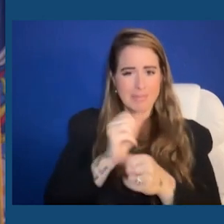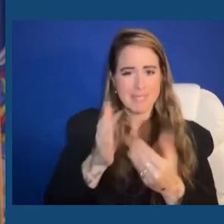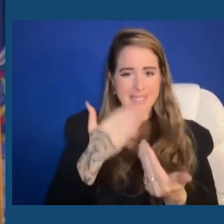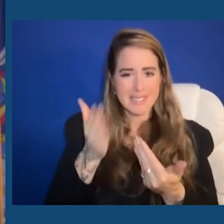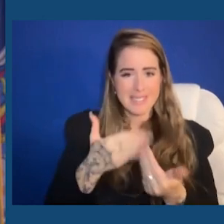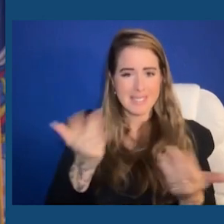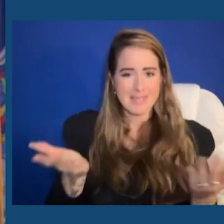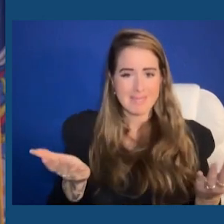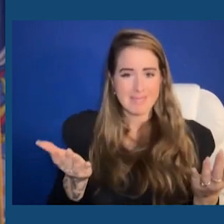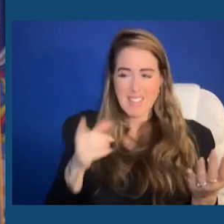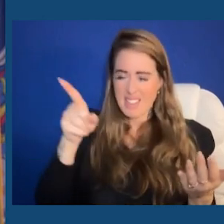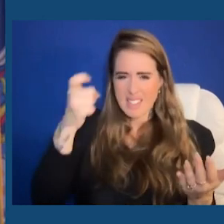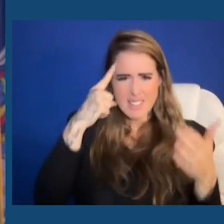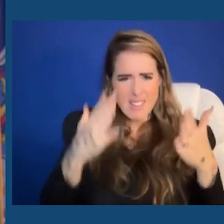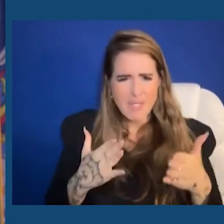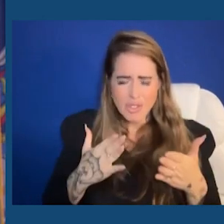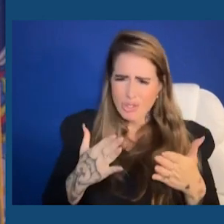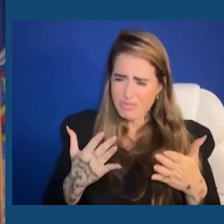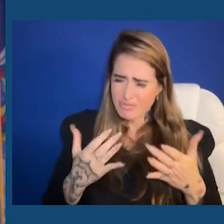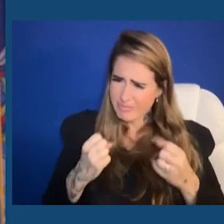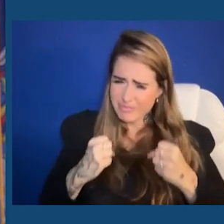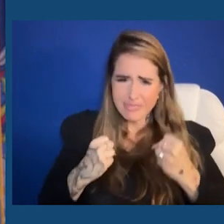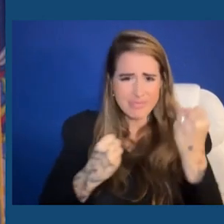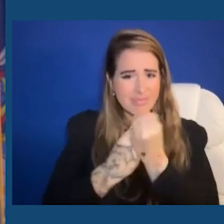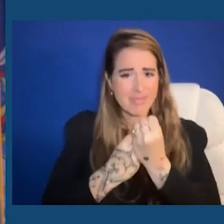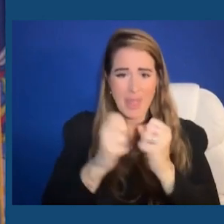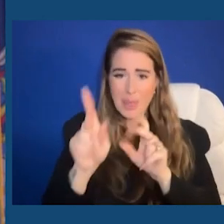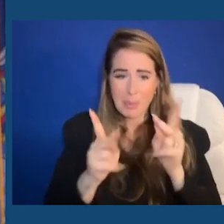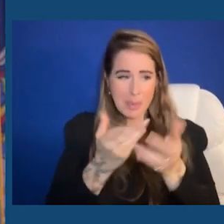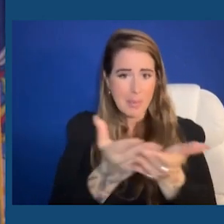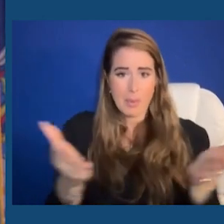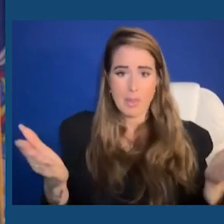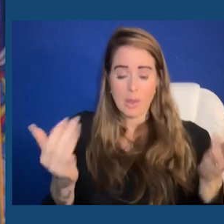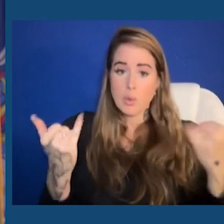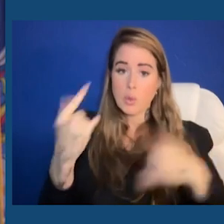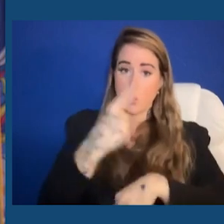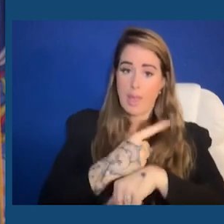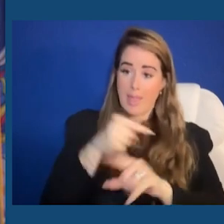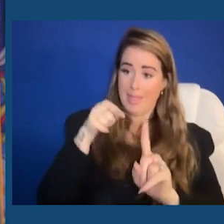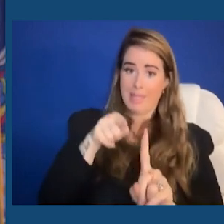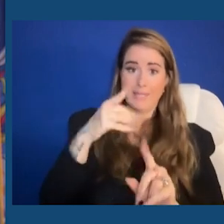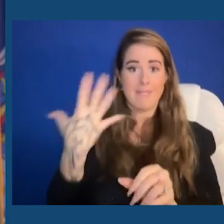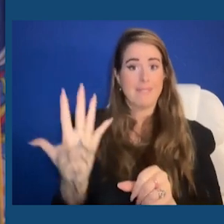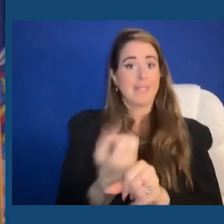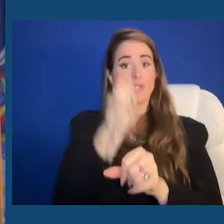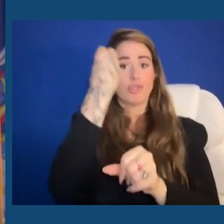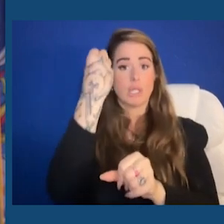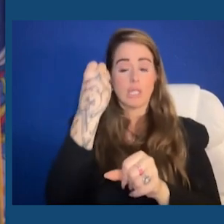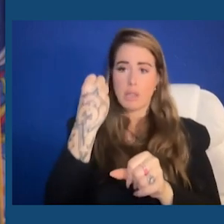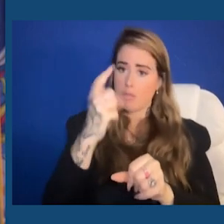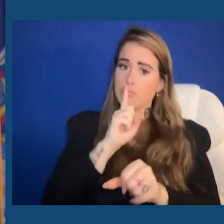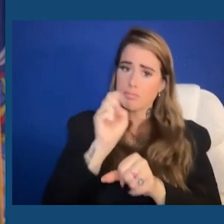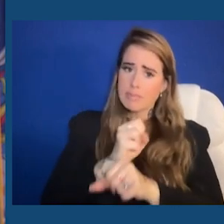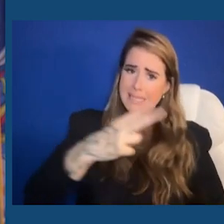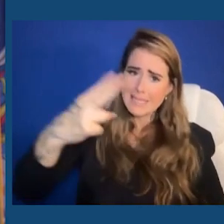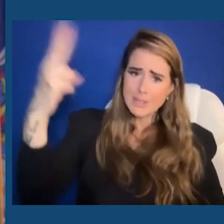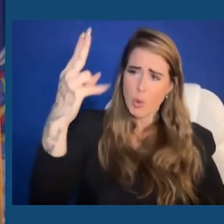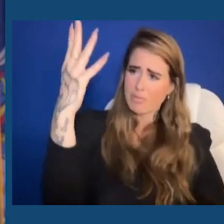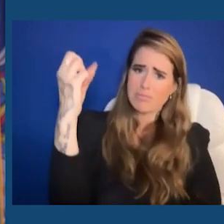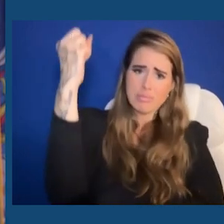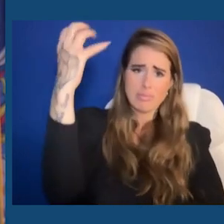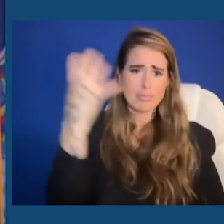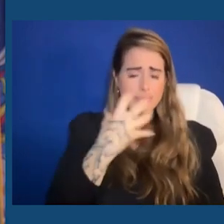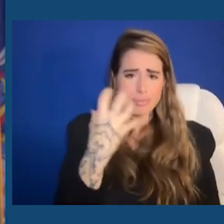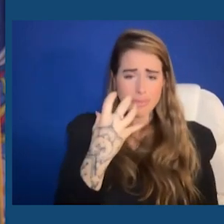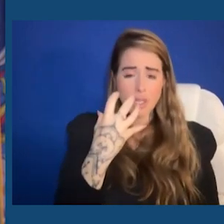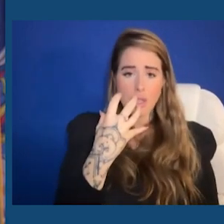that is there for the people. So today's victory is not just about the historic piece of legislation.